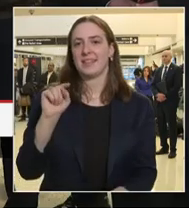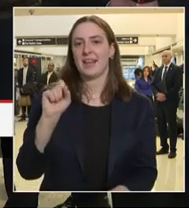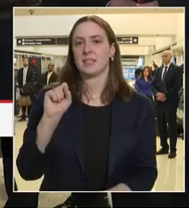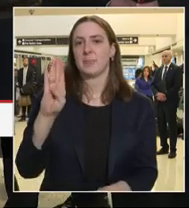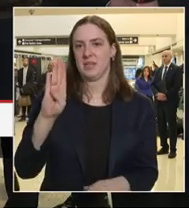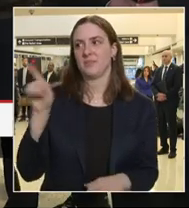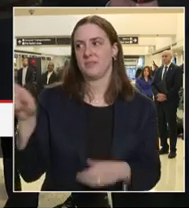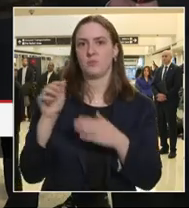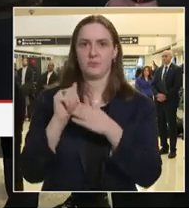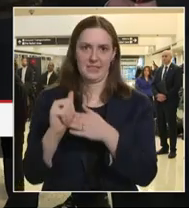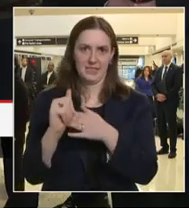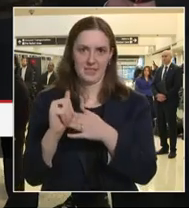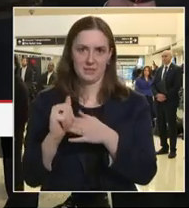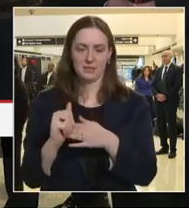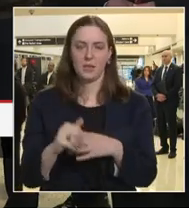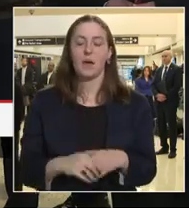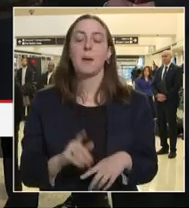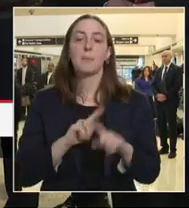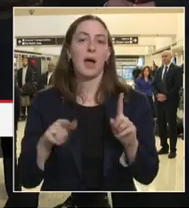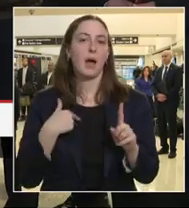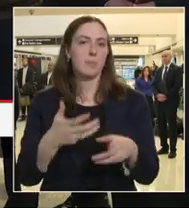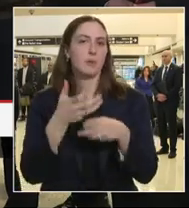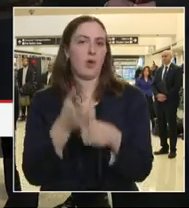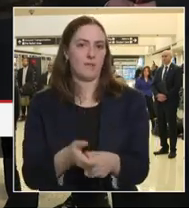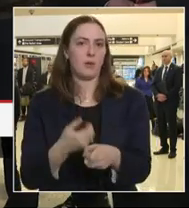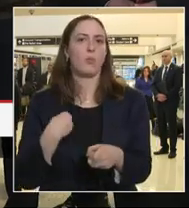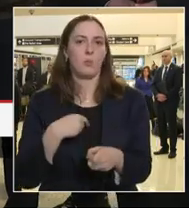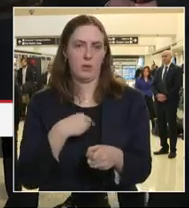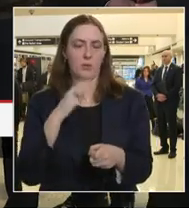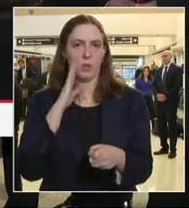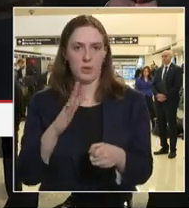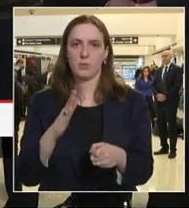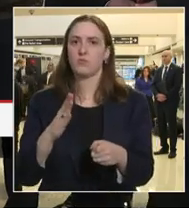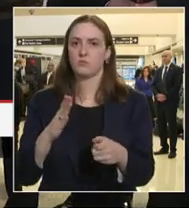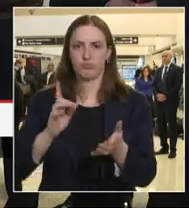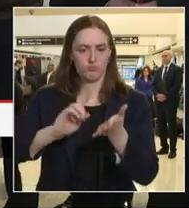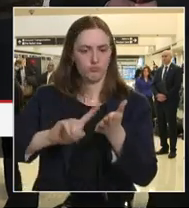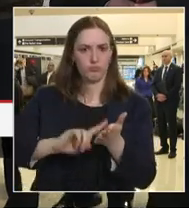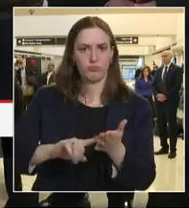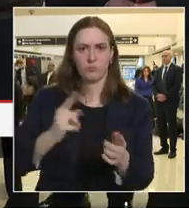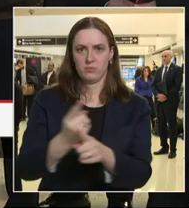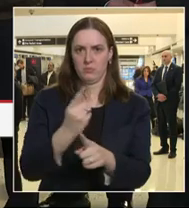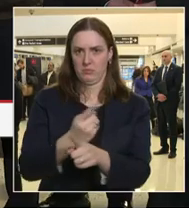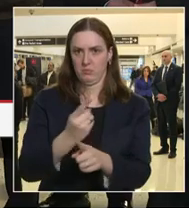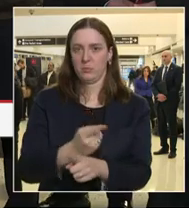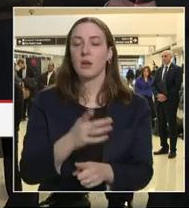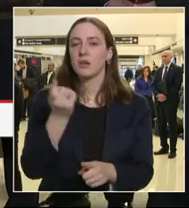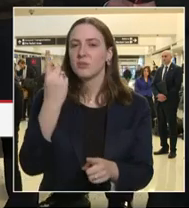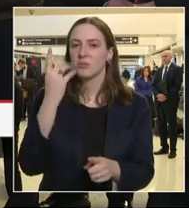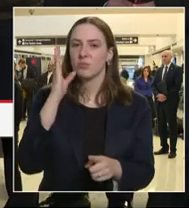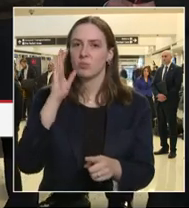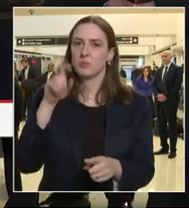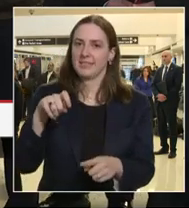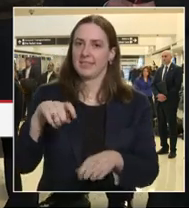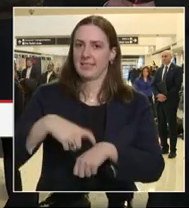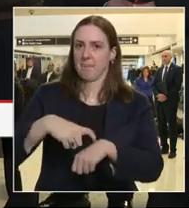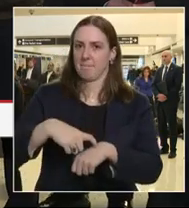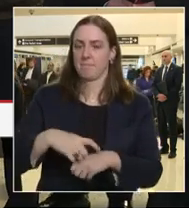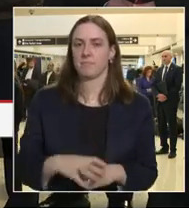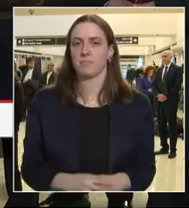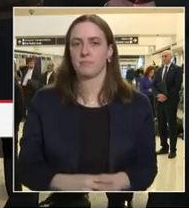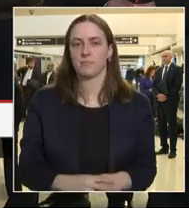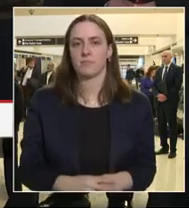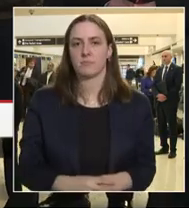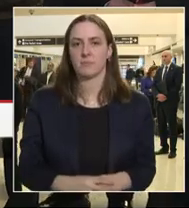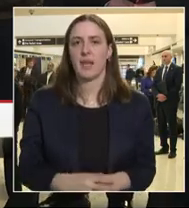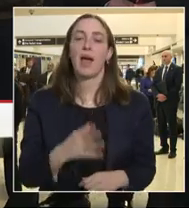area and to find the victims. I'm confident that we will do that, and that will take us a little bit of time, though. It may involve some